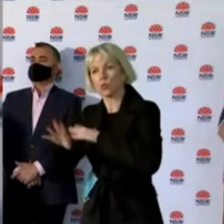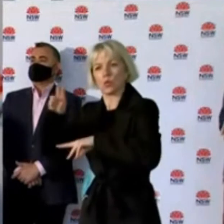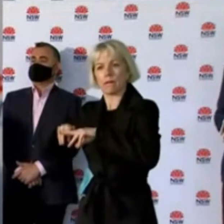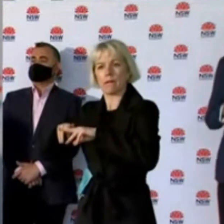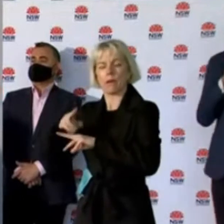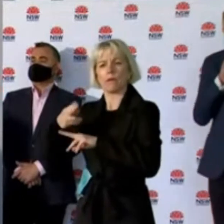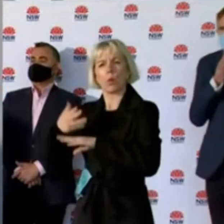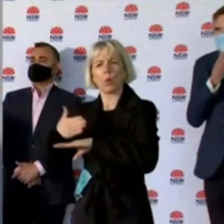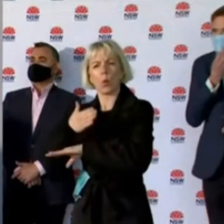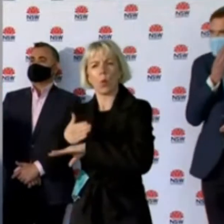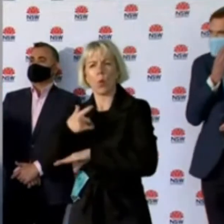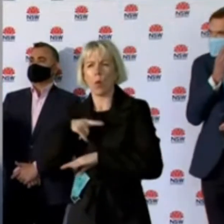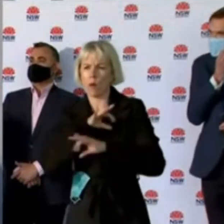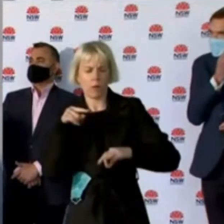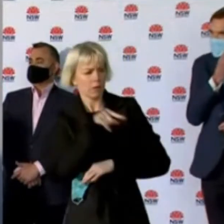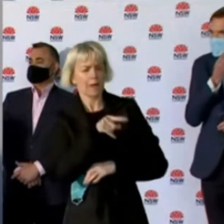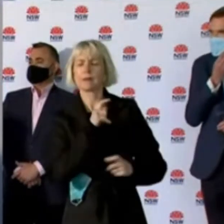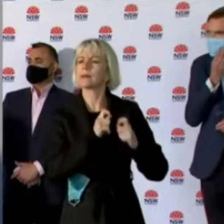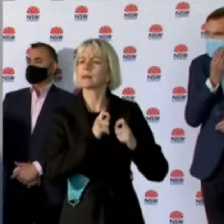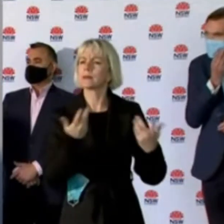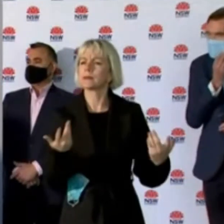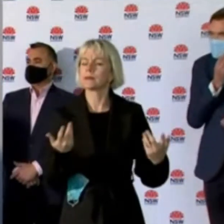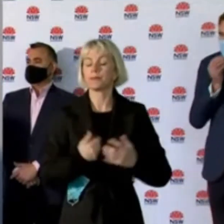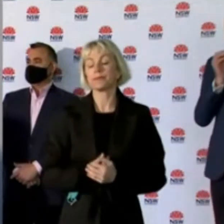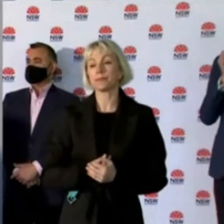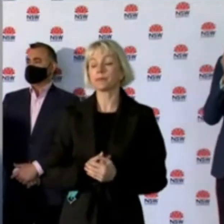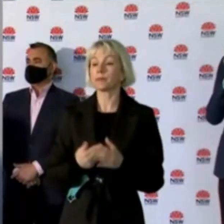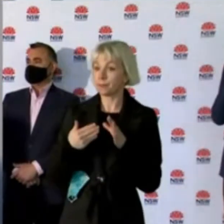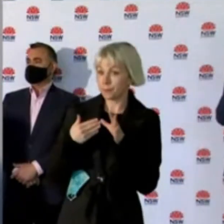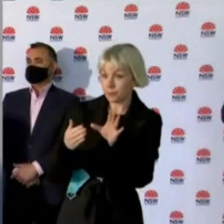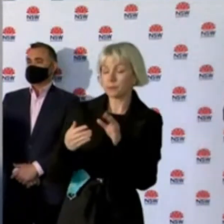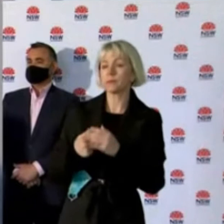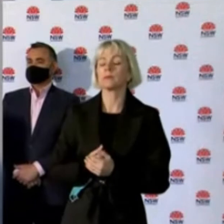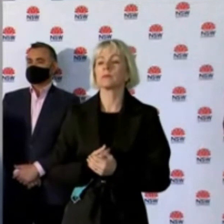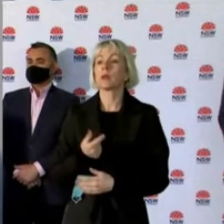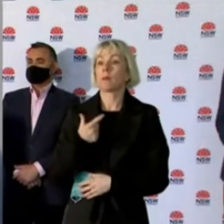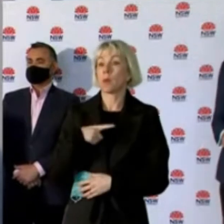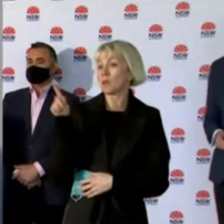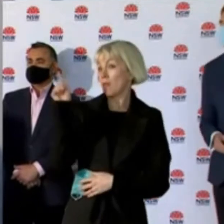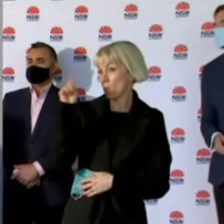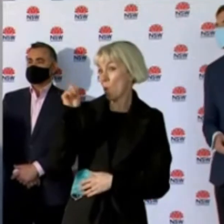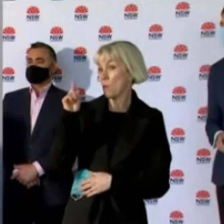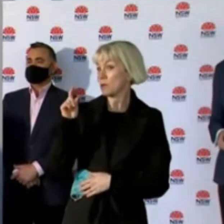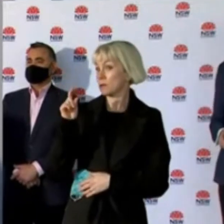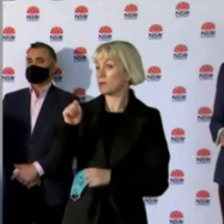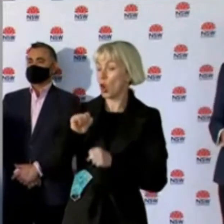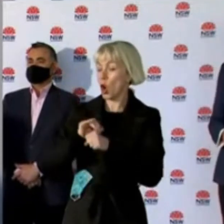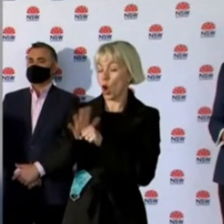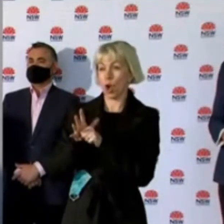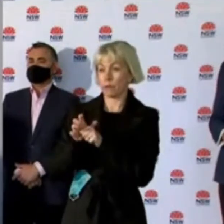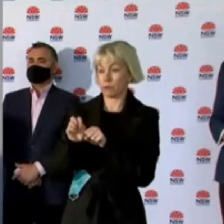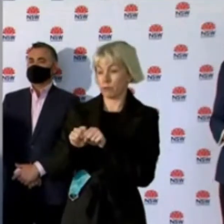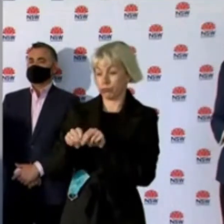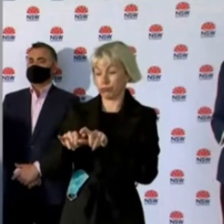the medical advice around that, but it's because there is such a high concentration of the virus lurking in the community. We still